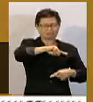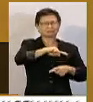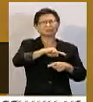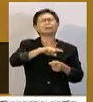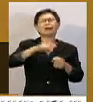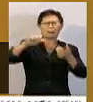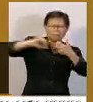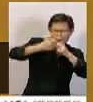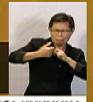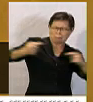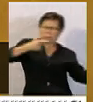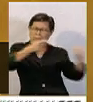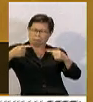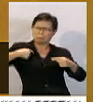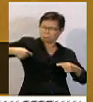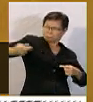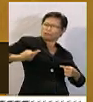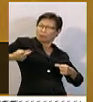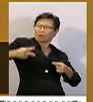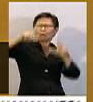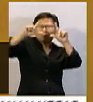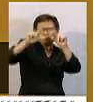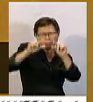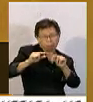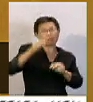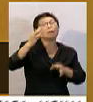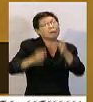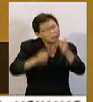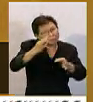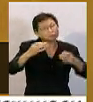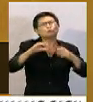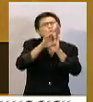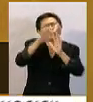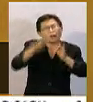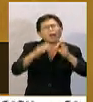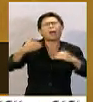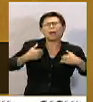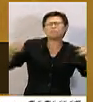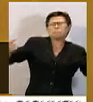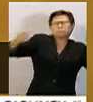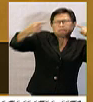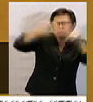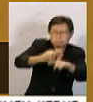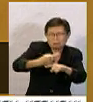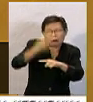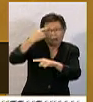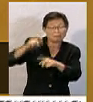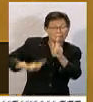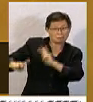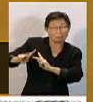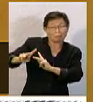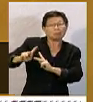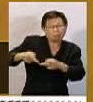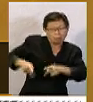less. And even if there are conflicts, there would be opportunities for people who know each